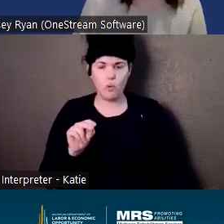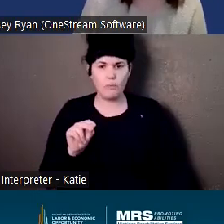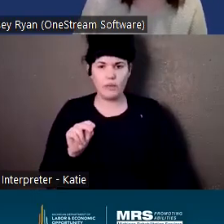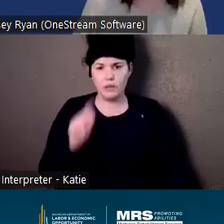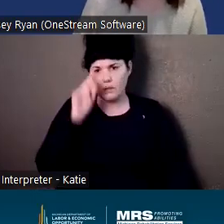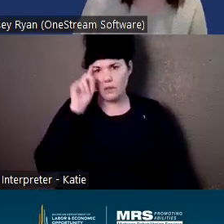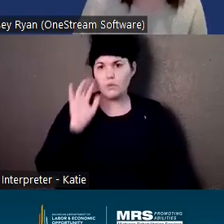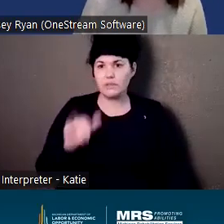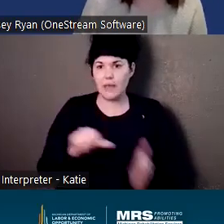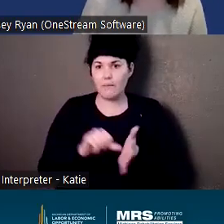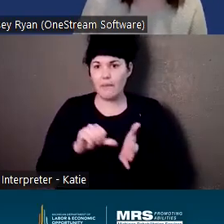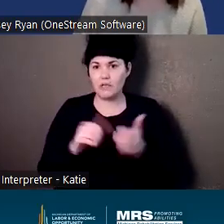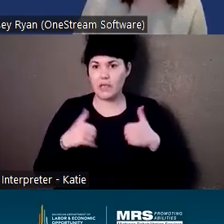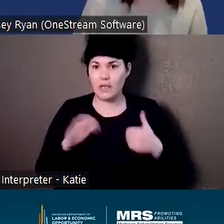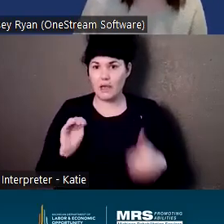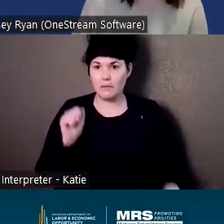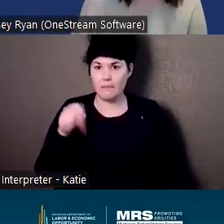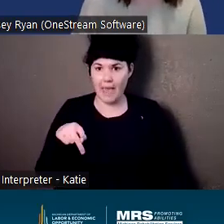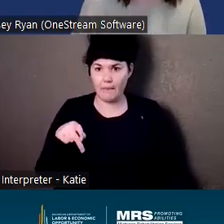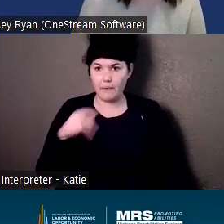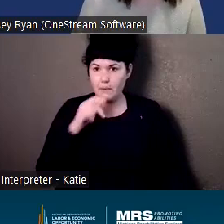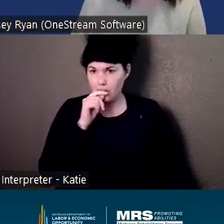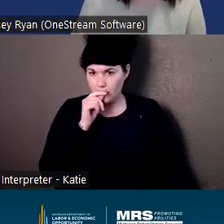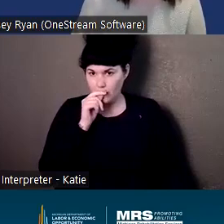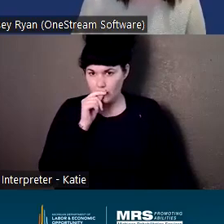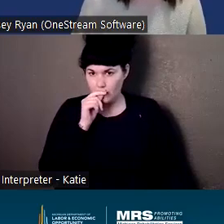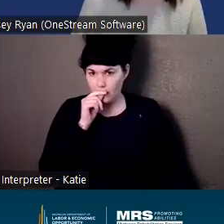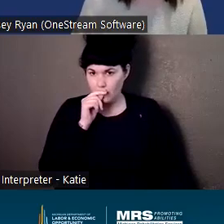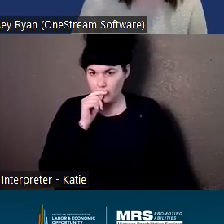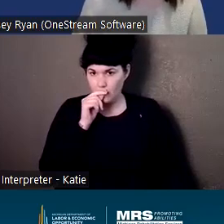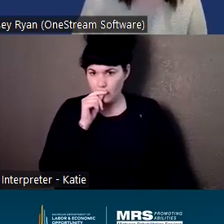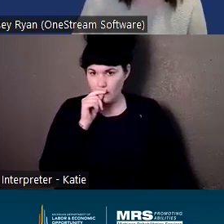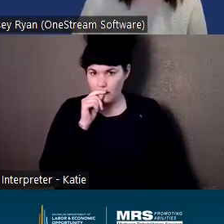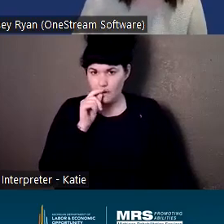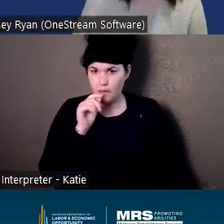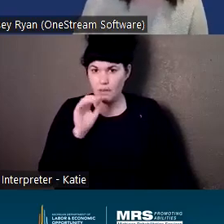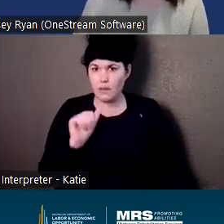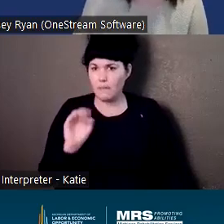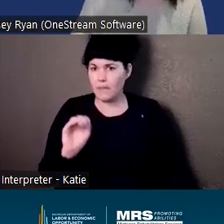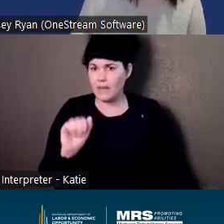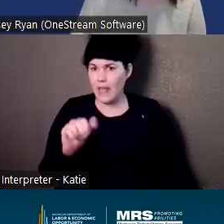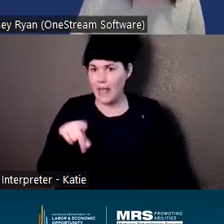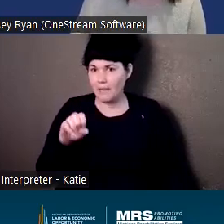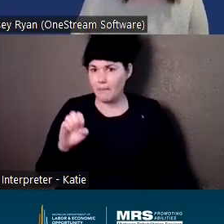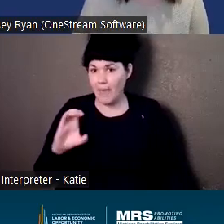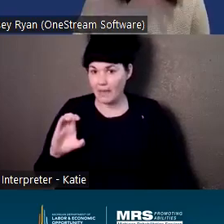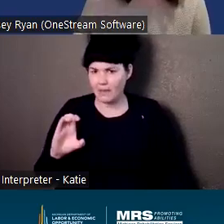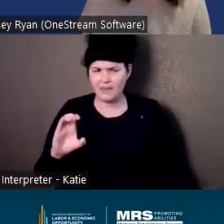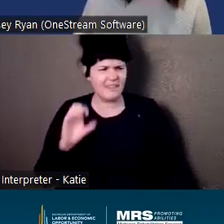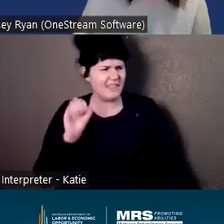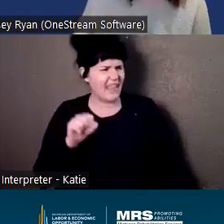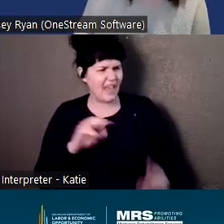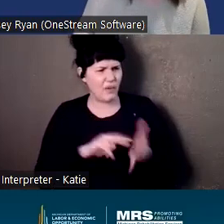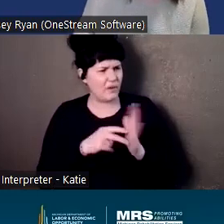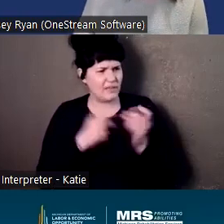page with the map, like EMEA and APAC? yes. What is that?